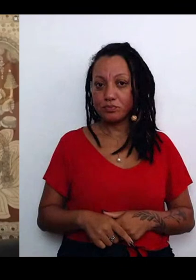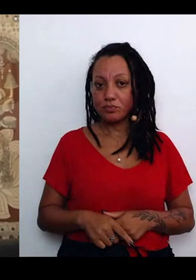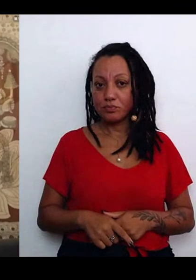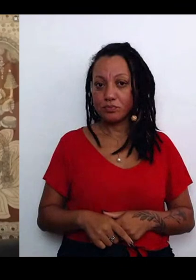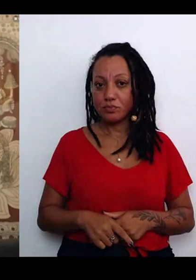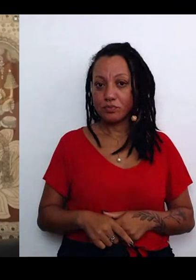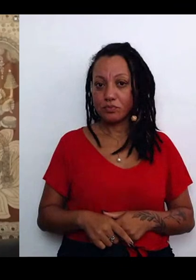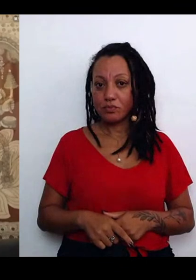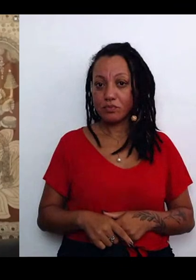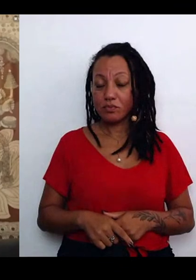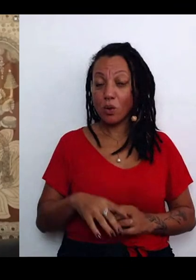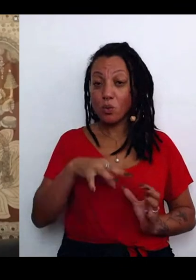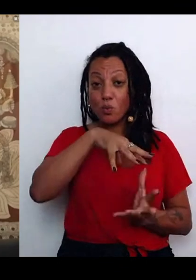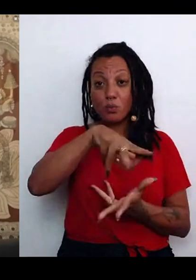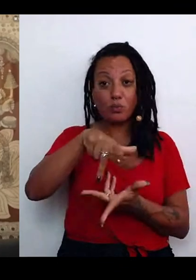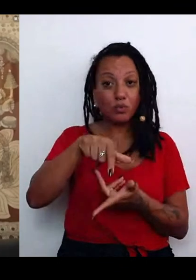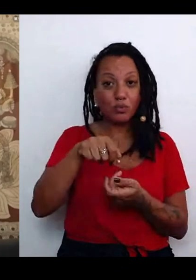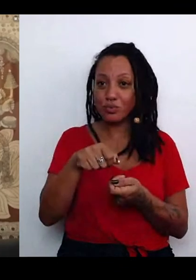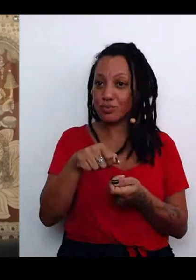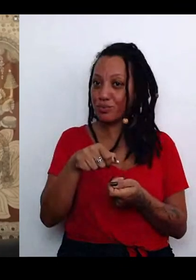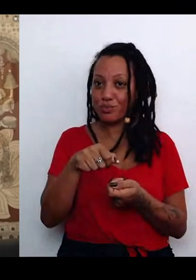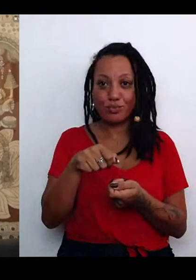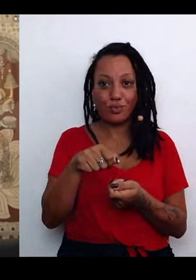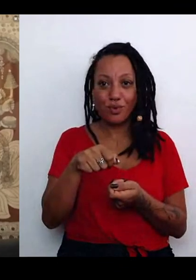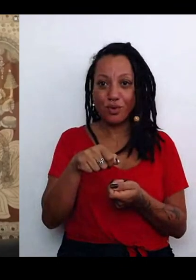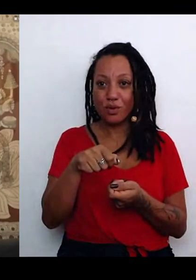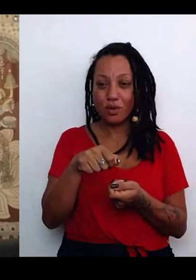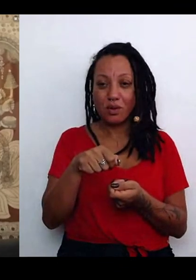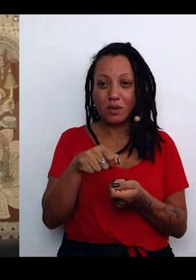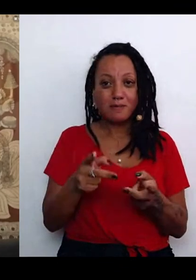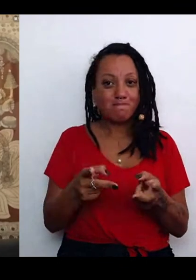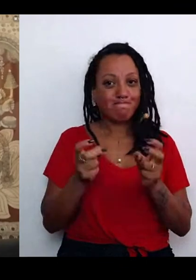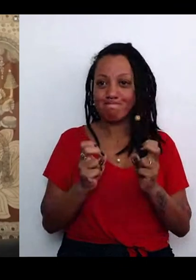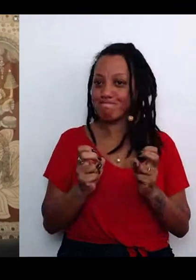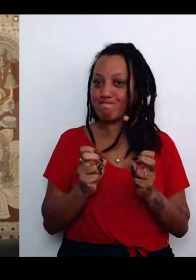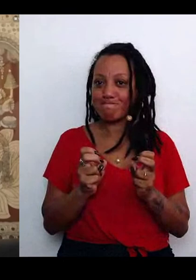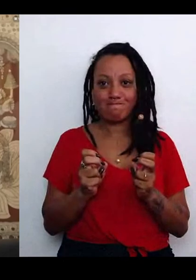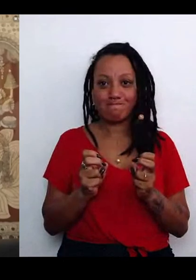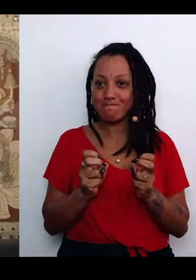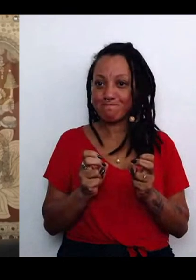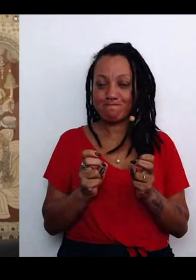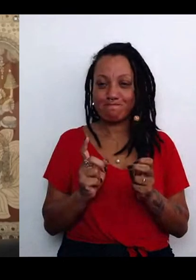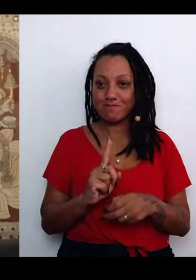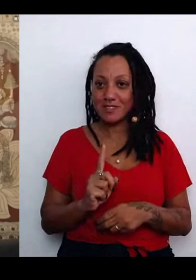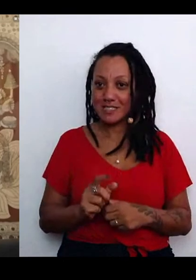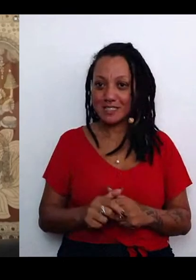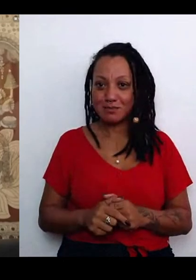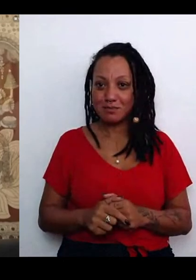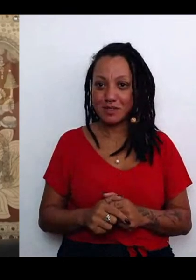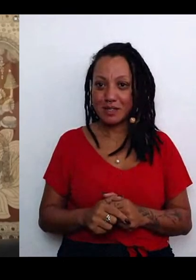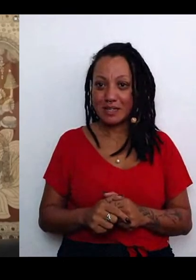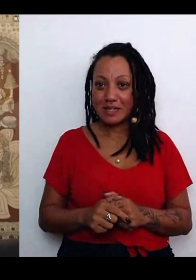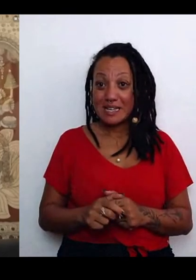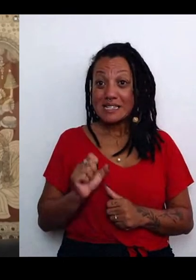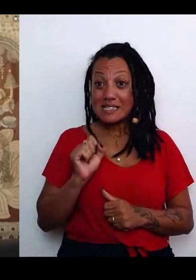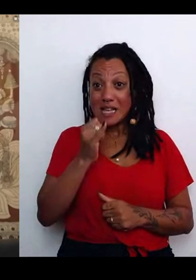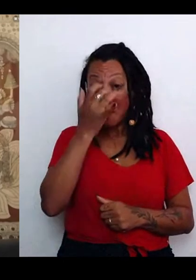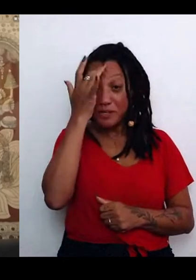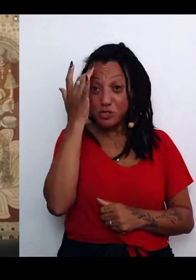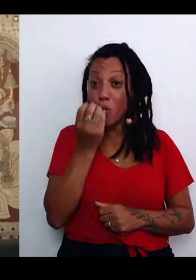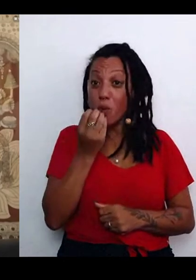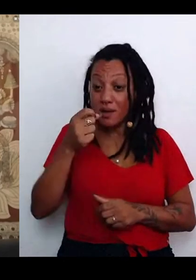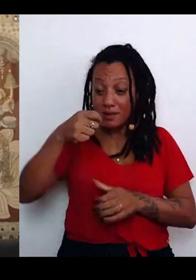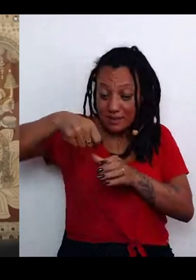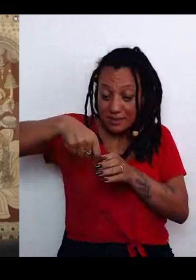a tiny modification of a plant as an invention and redefining living systems as machines is